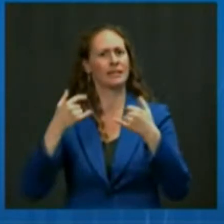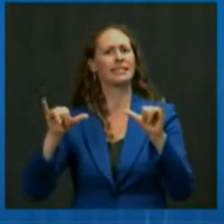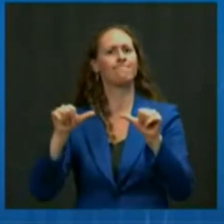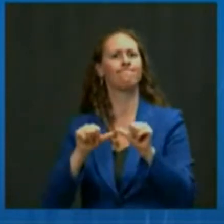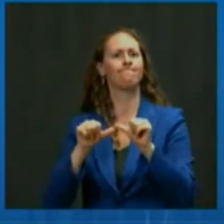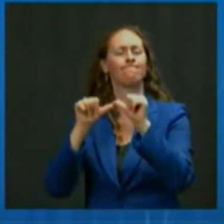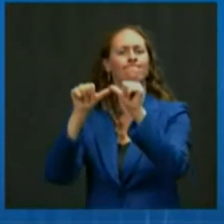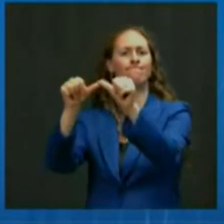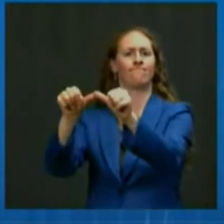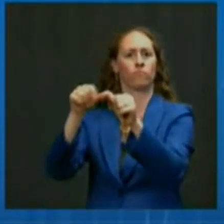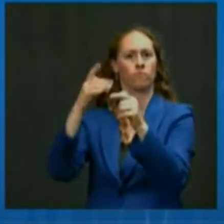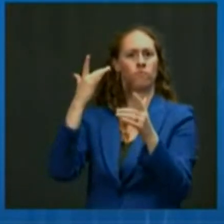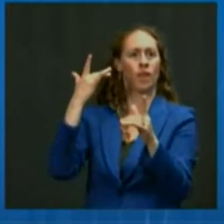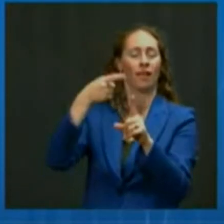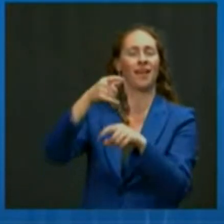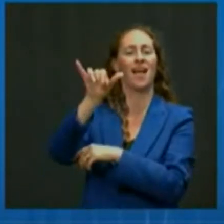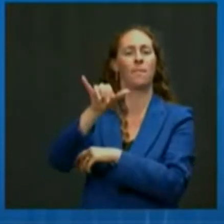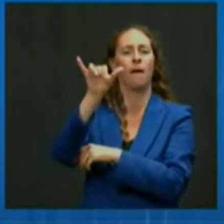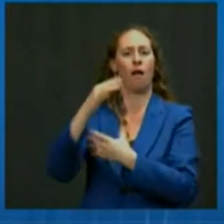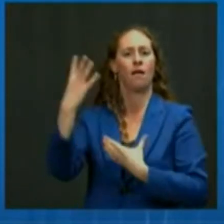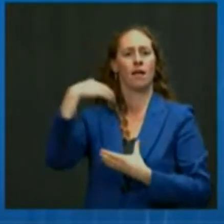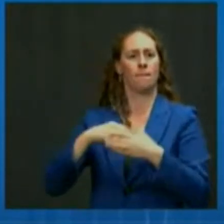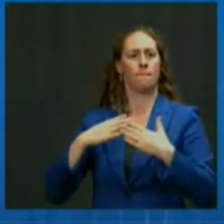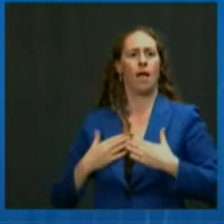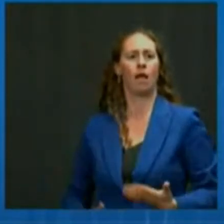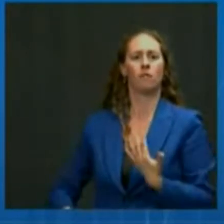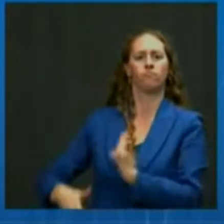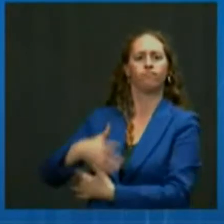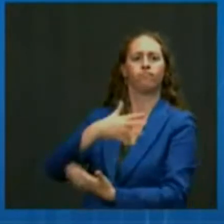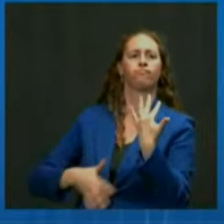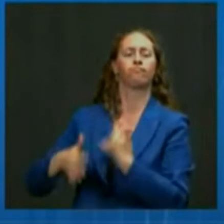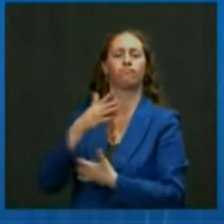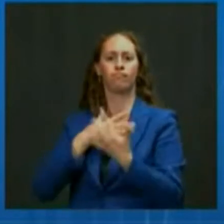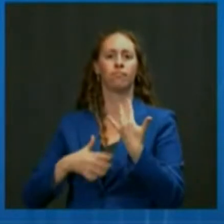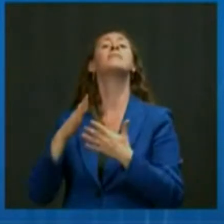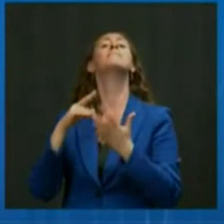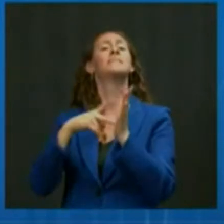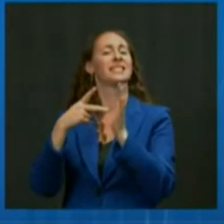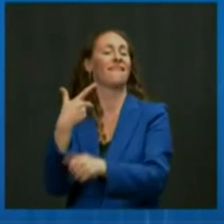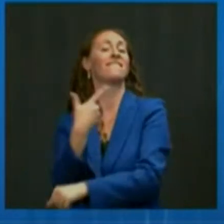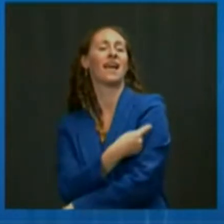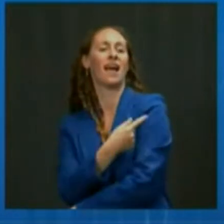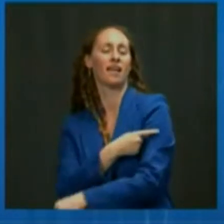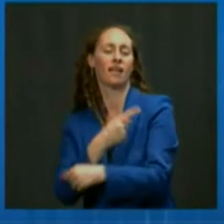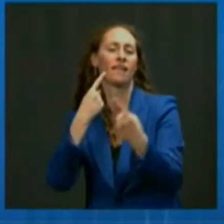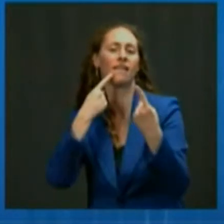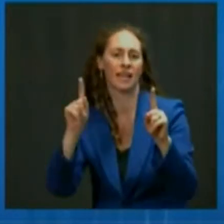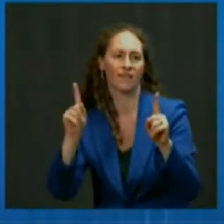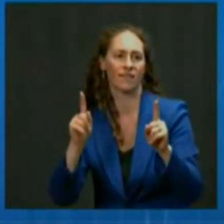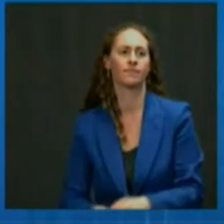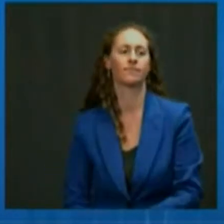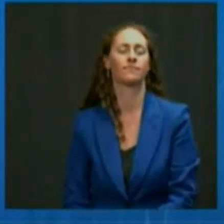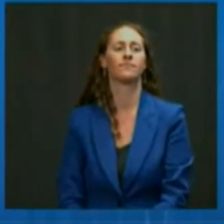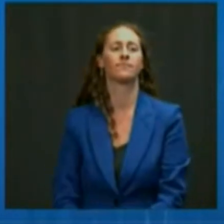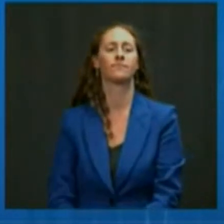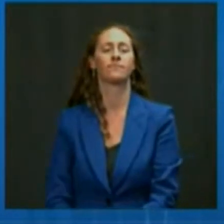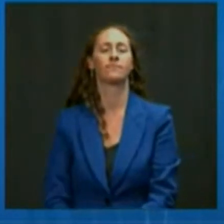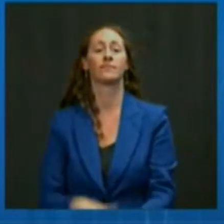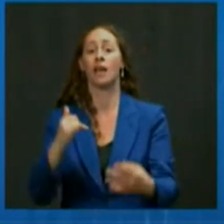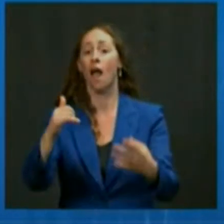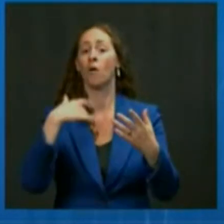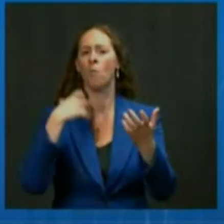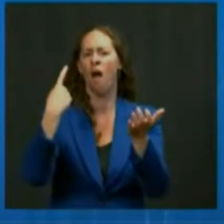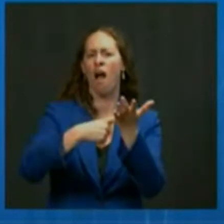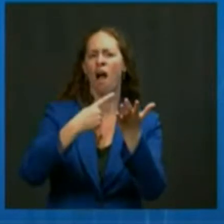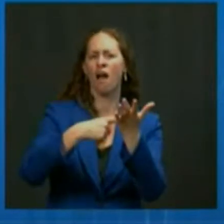higher degree of efficacy of the vaccine in this model. Next slide. Third issue, higher levels of